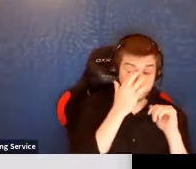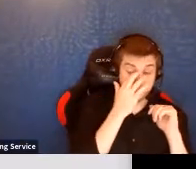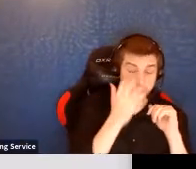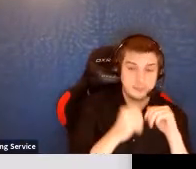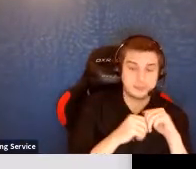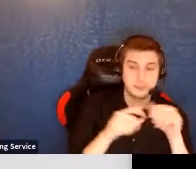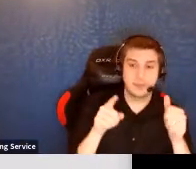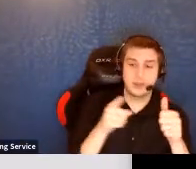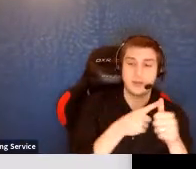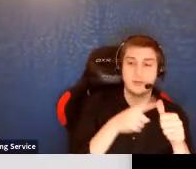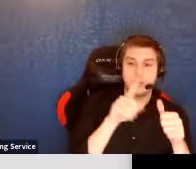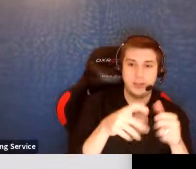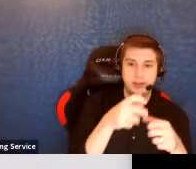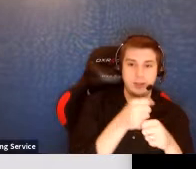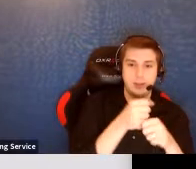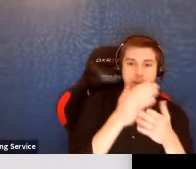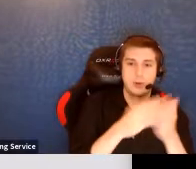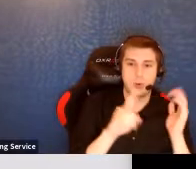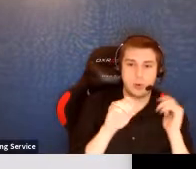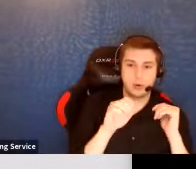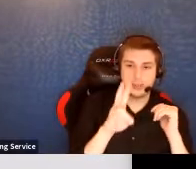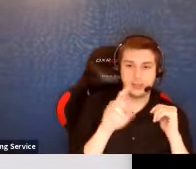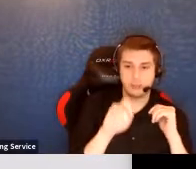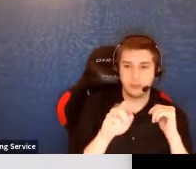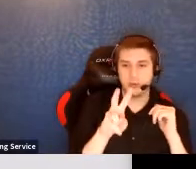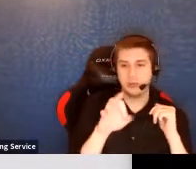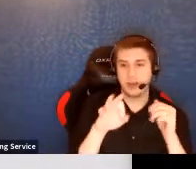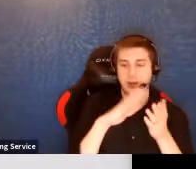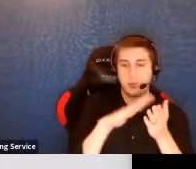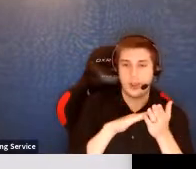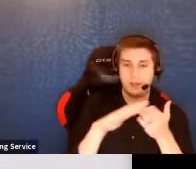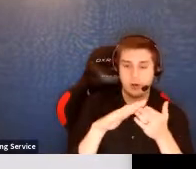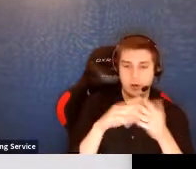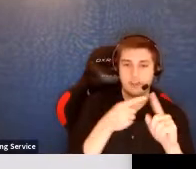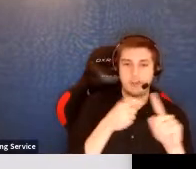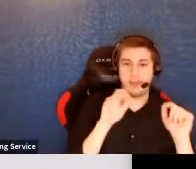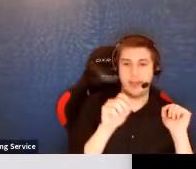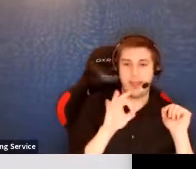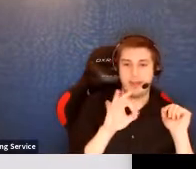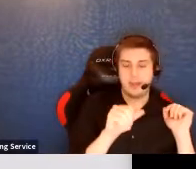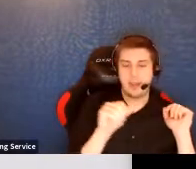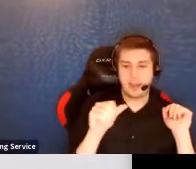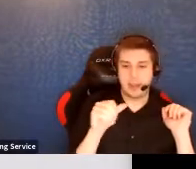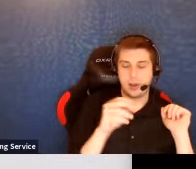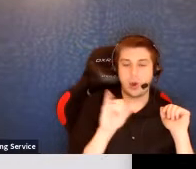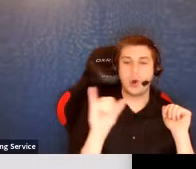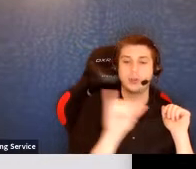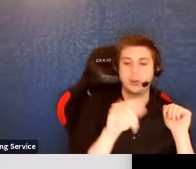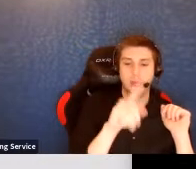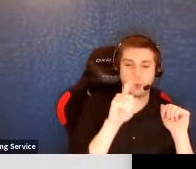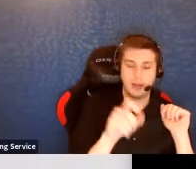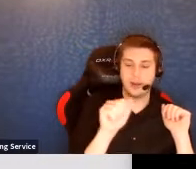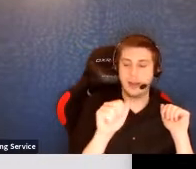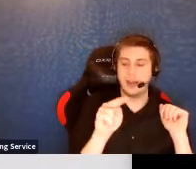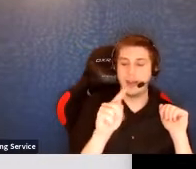first, you need to get a Part 107.29 waiver from the FAA. You'll also need